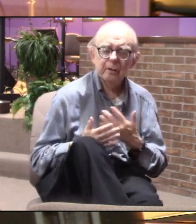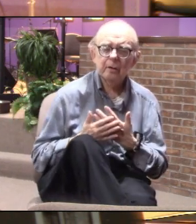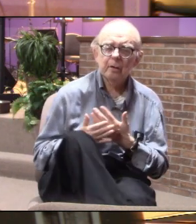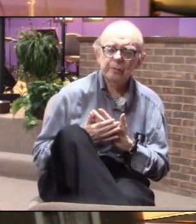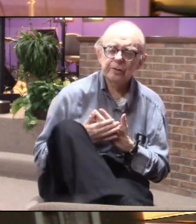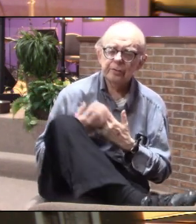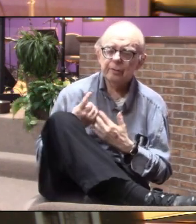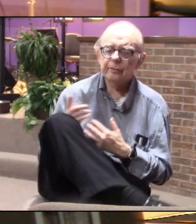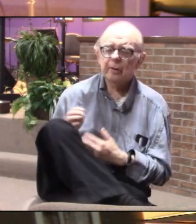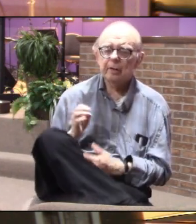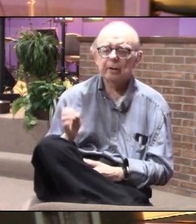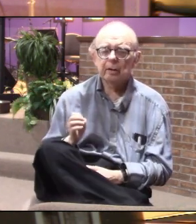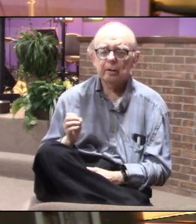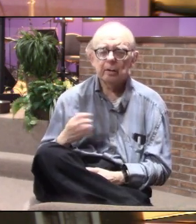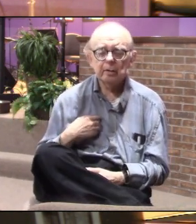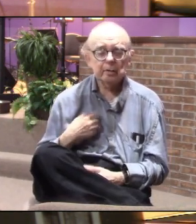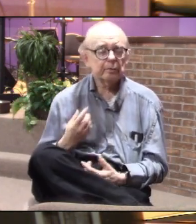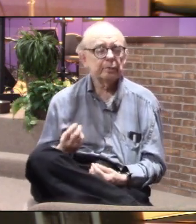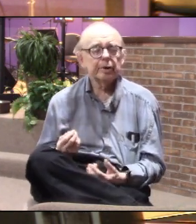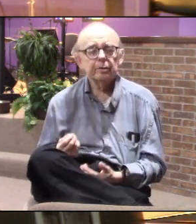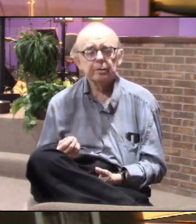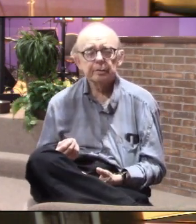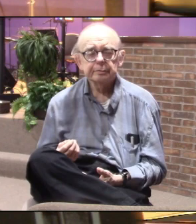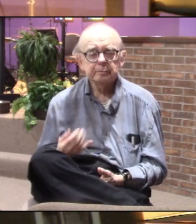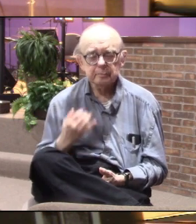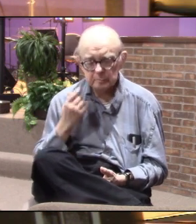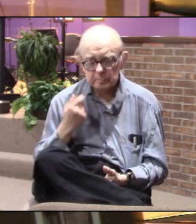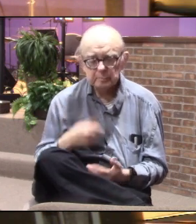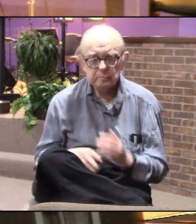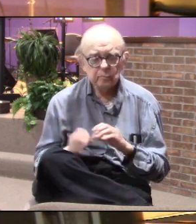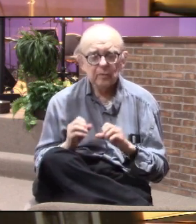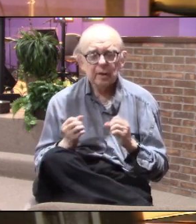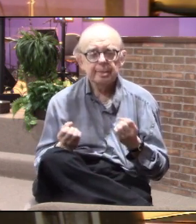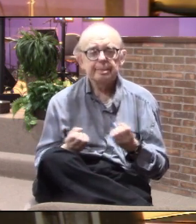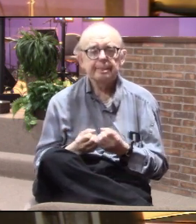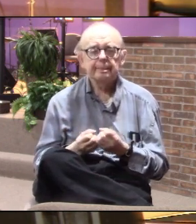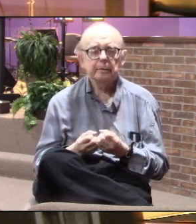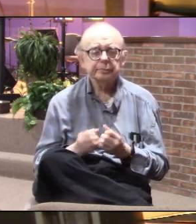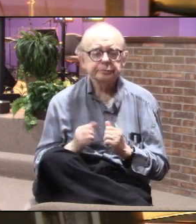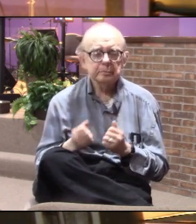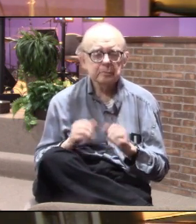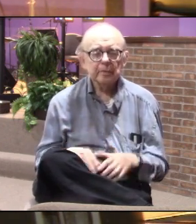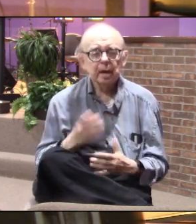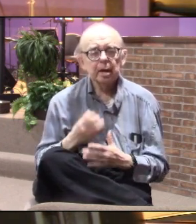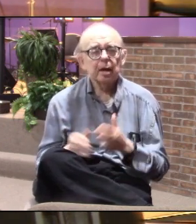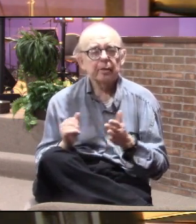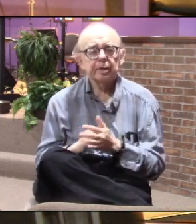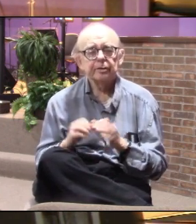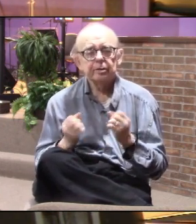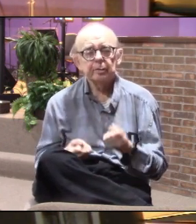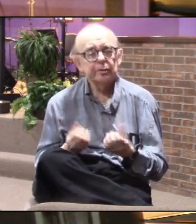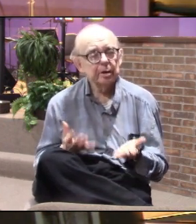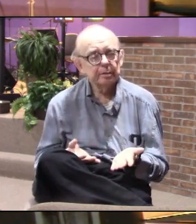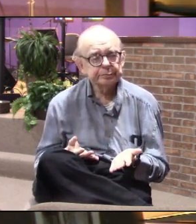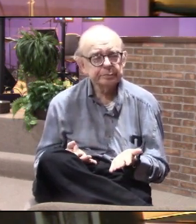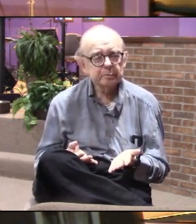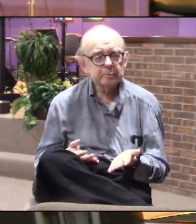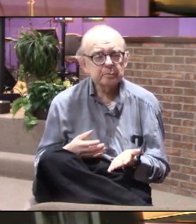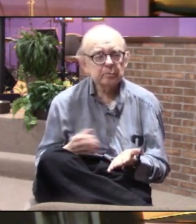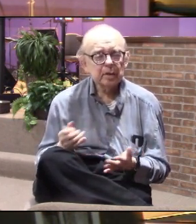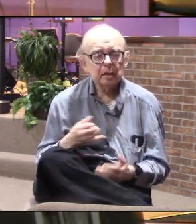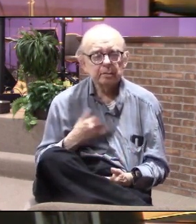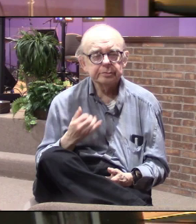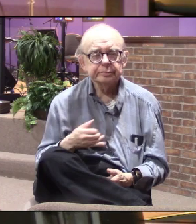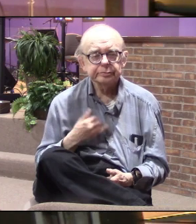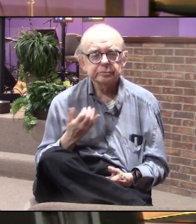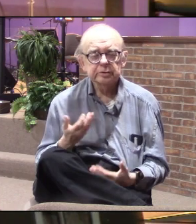forever. So what do I do? If I'm in this situation, how can I get out? Let's take Jonah